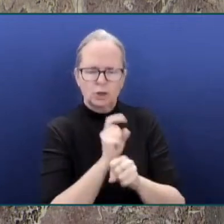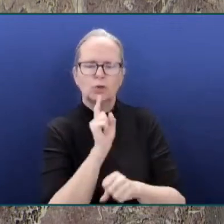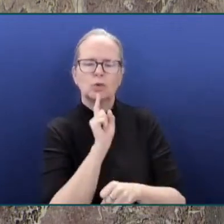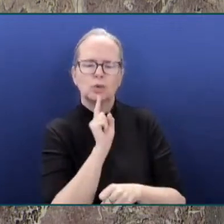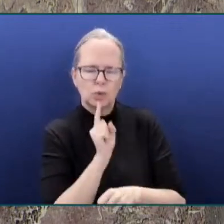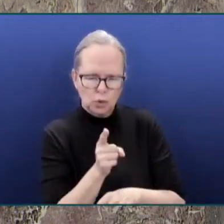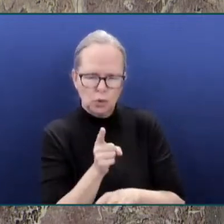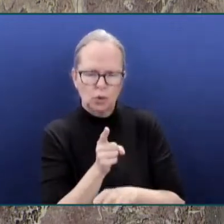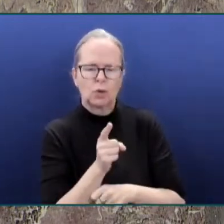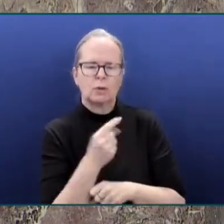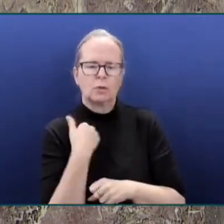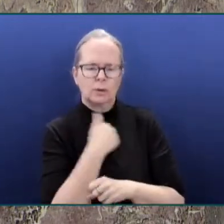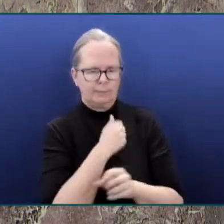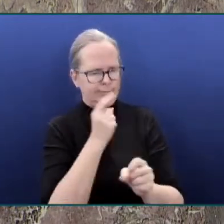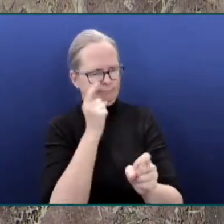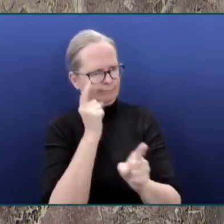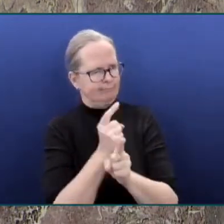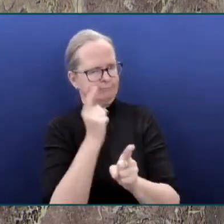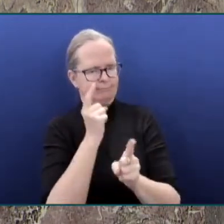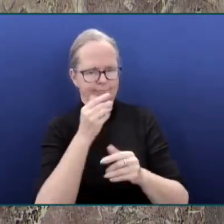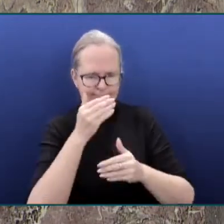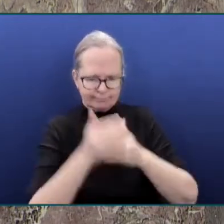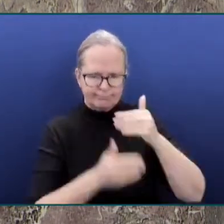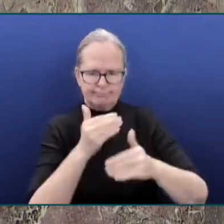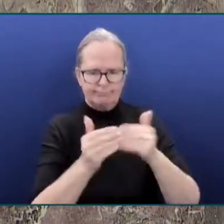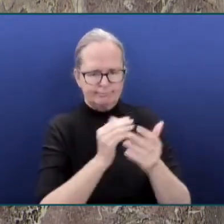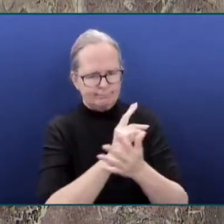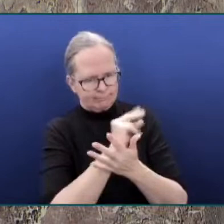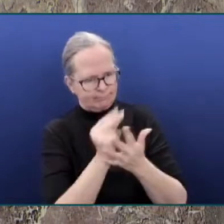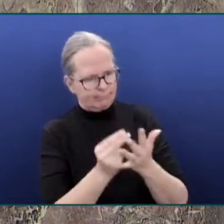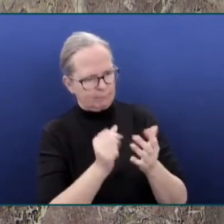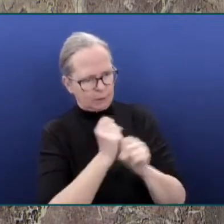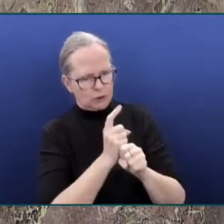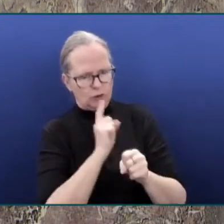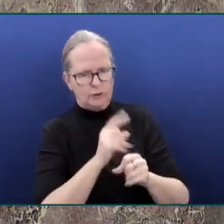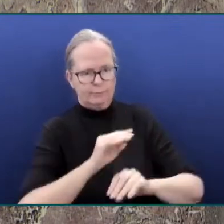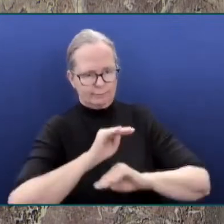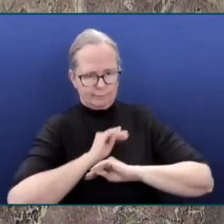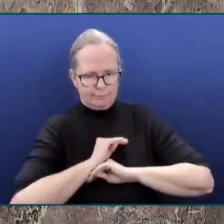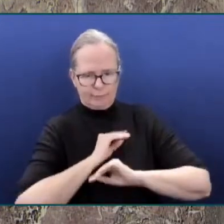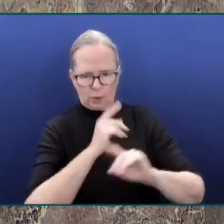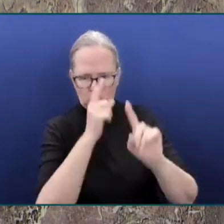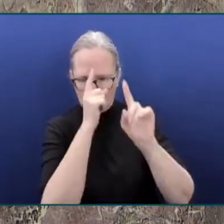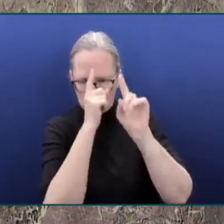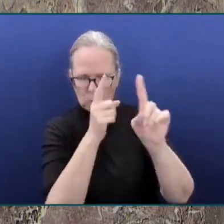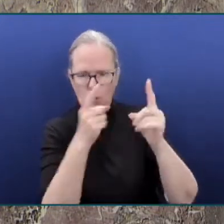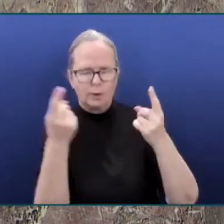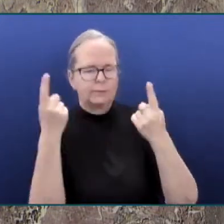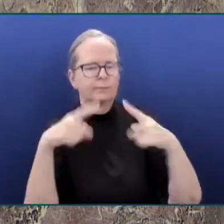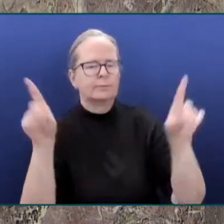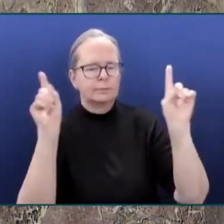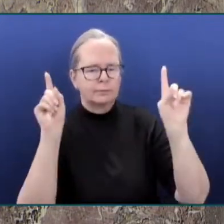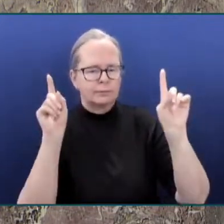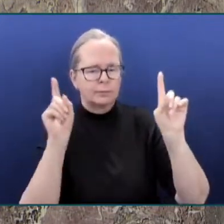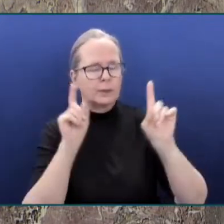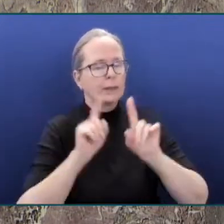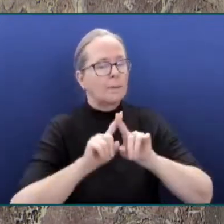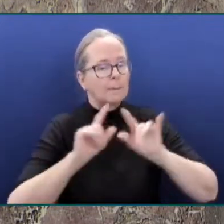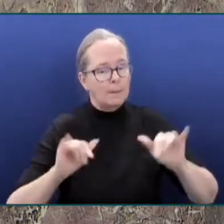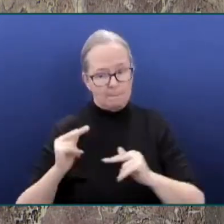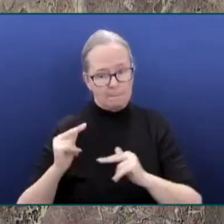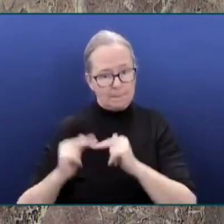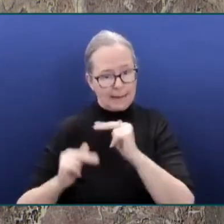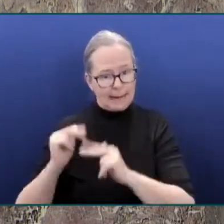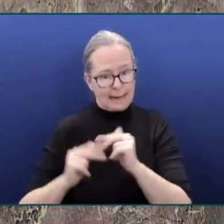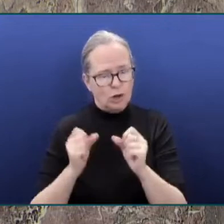meet our targets, while we also focus on building a strong economy that will include